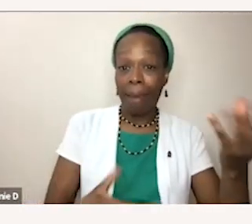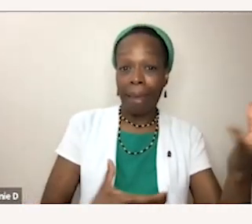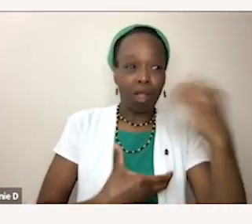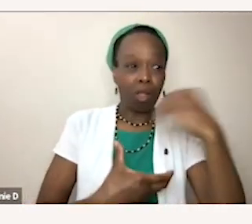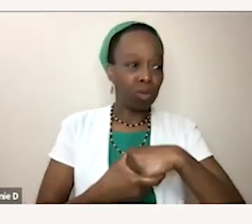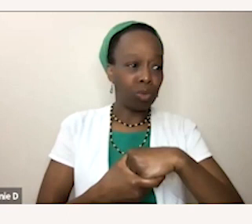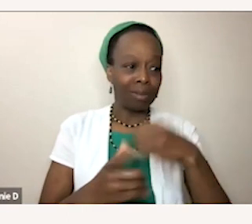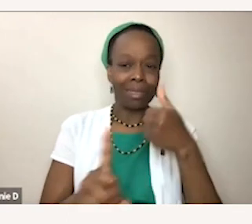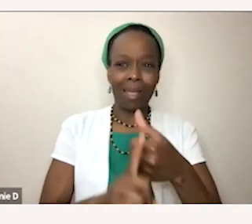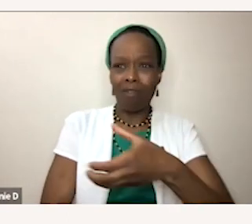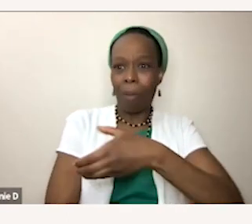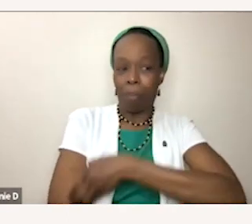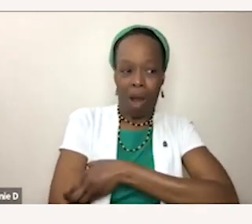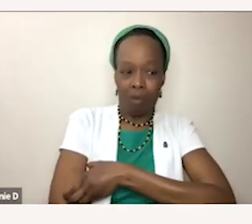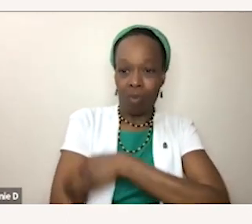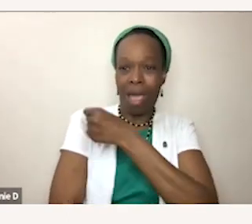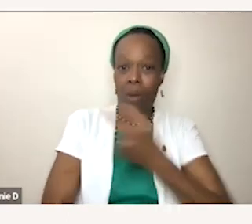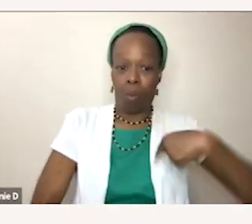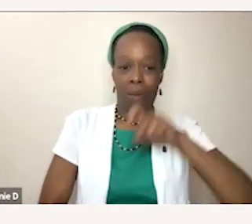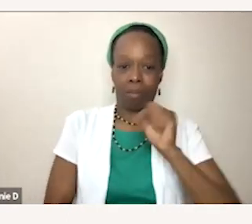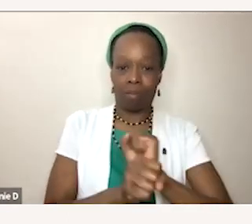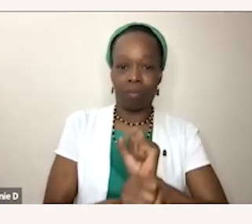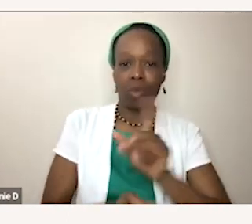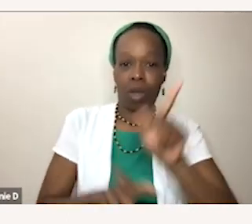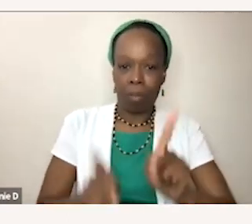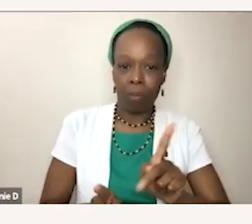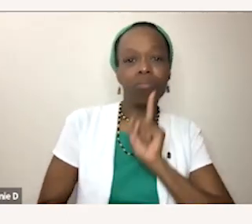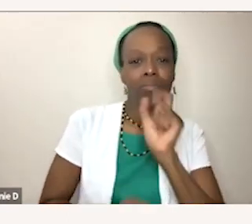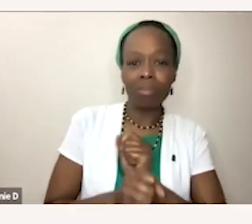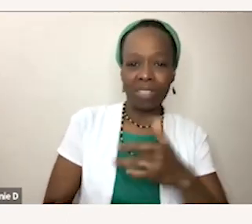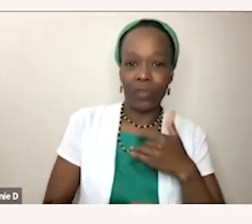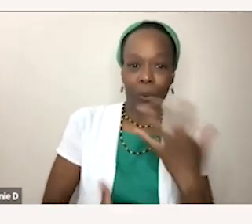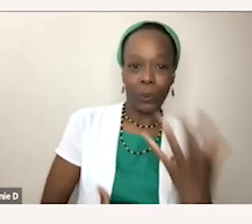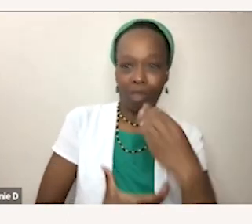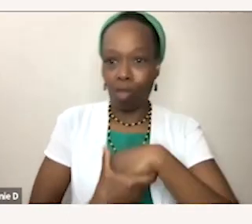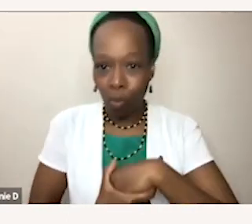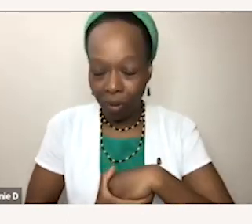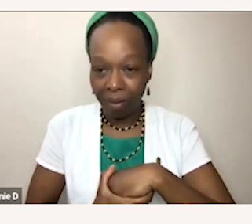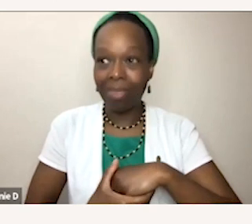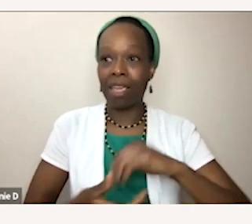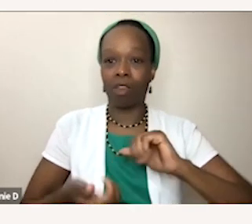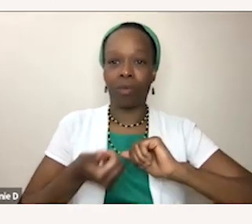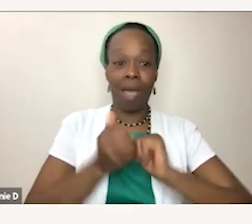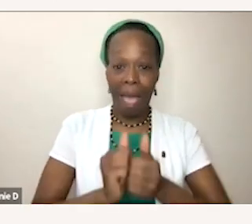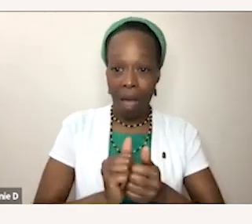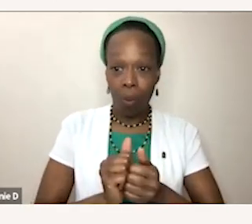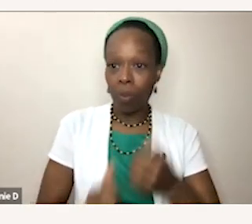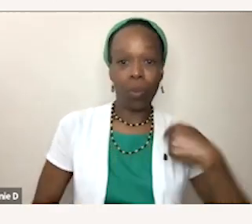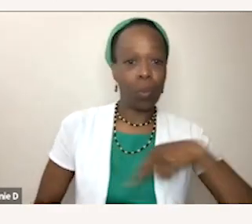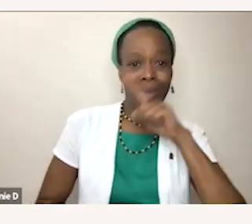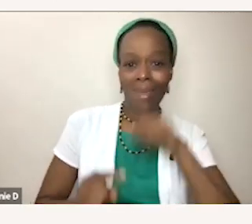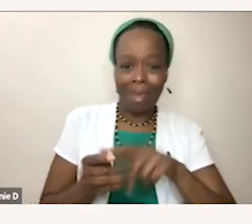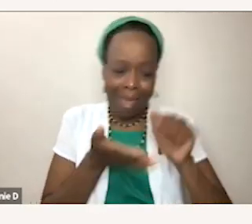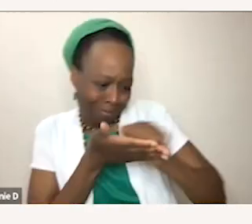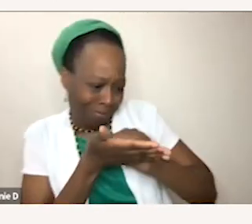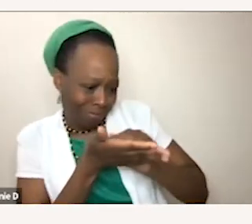make sure that people feel fully included. And the way to do that is that we cannot erase a part of their